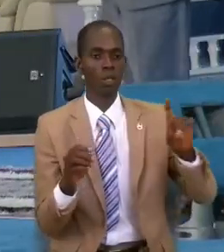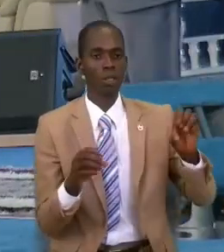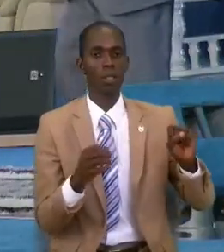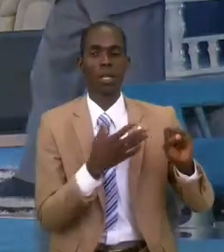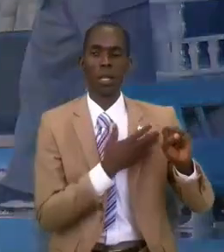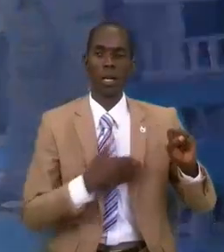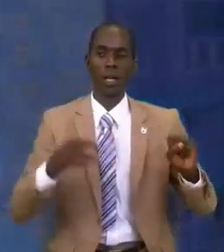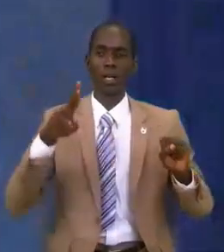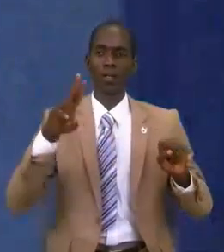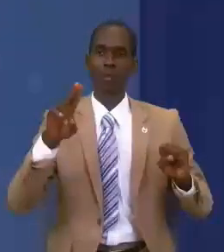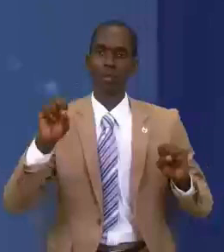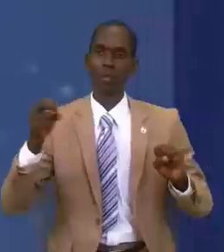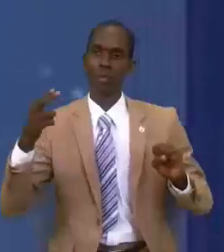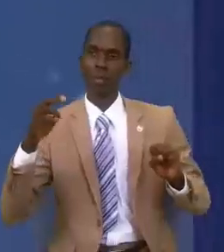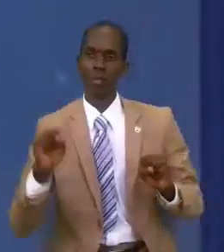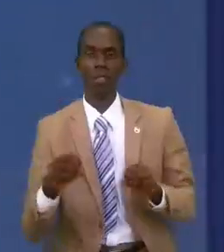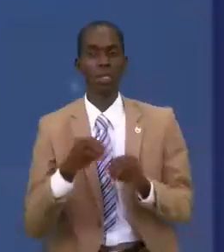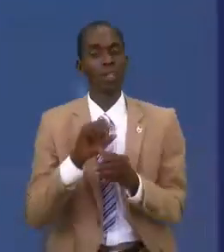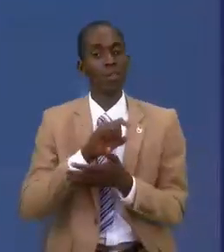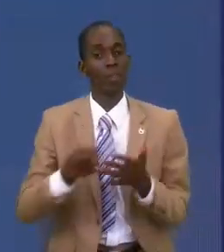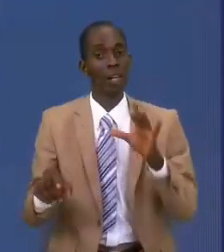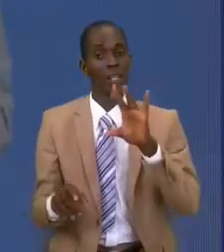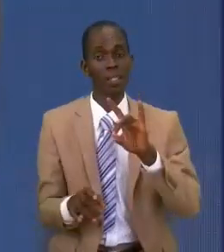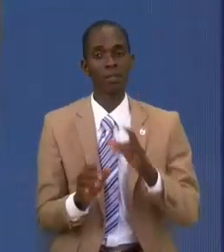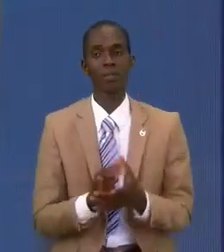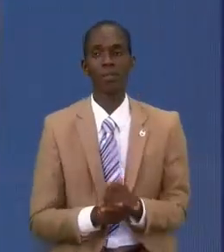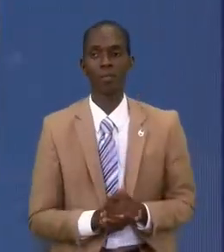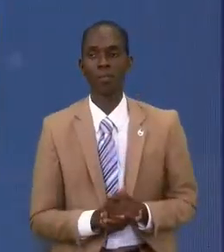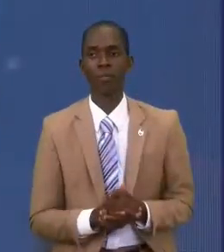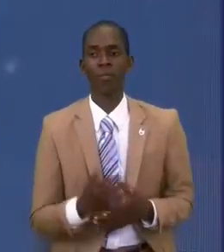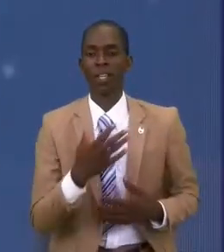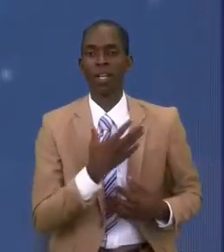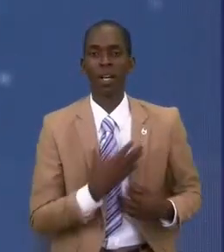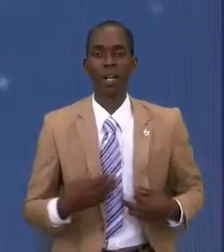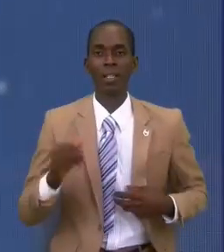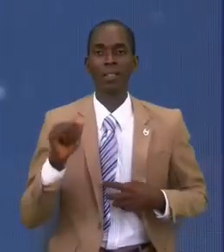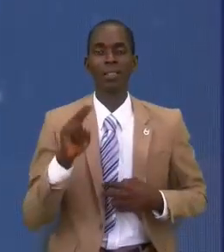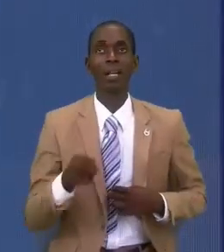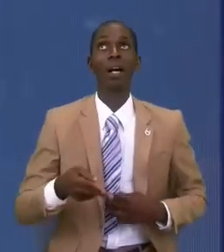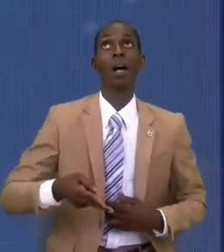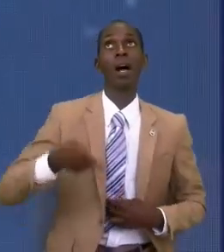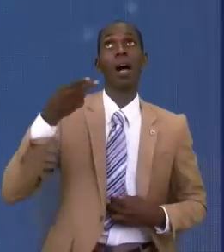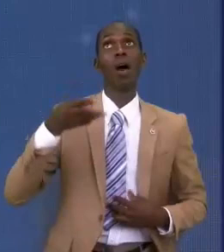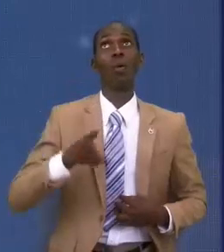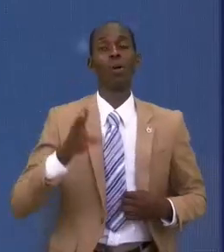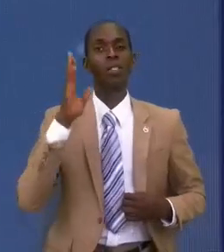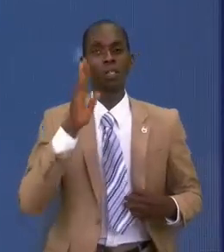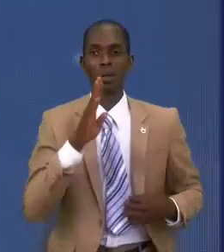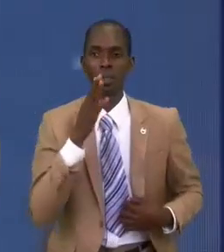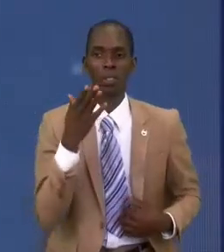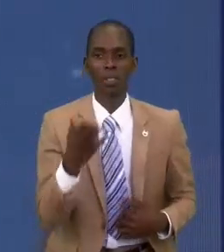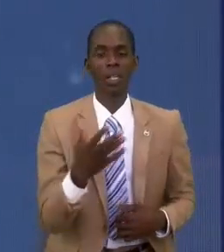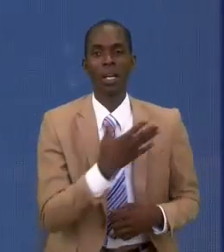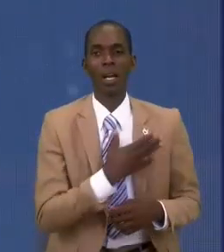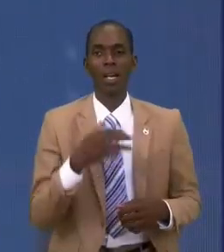verse 8 it says, and an highway shall be there, and a way, and it shall be called the